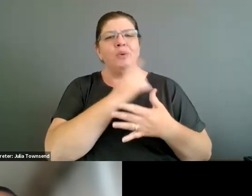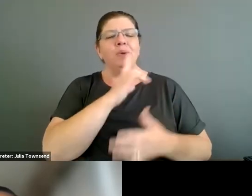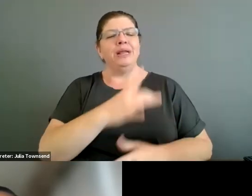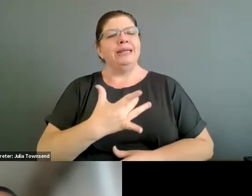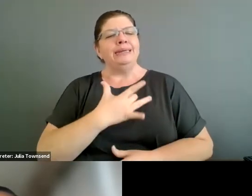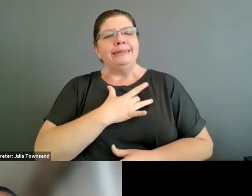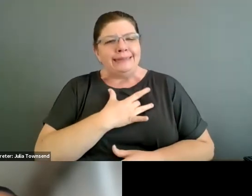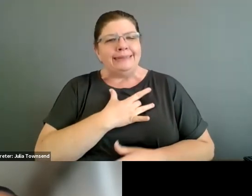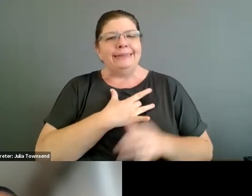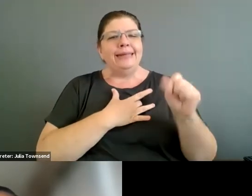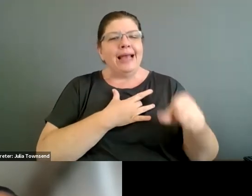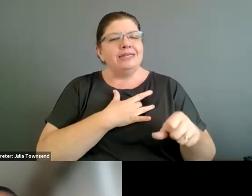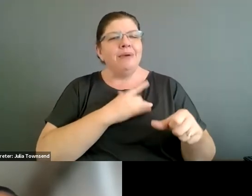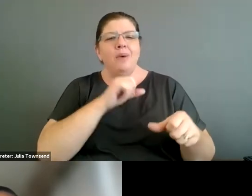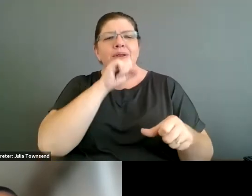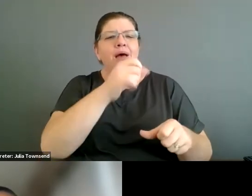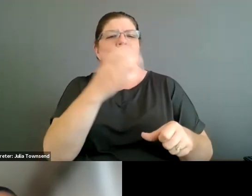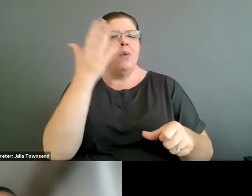me, but I would love to hear.